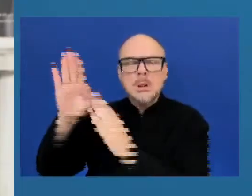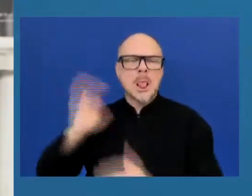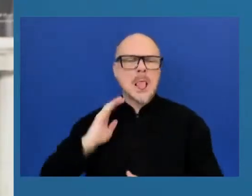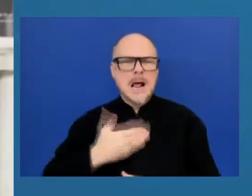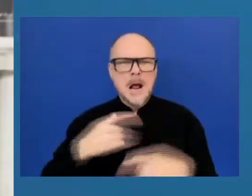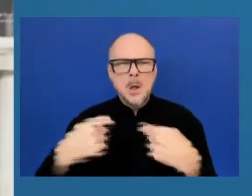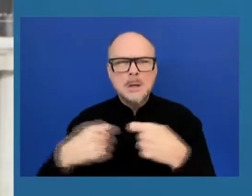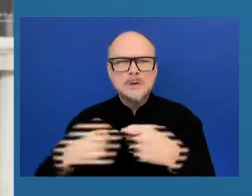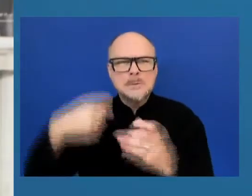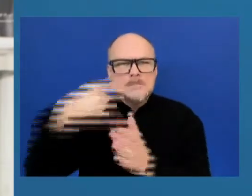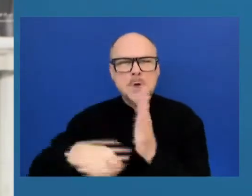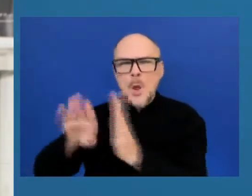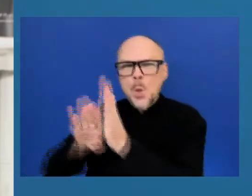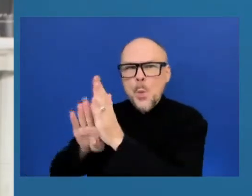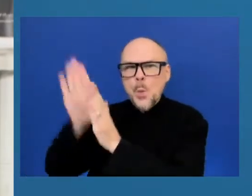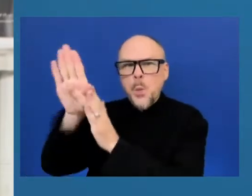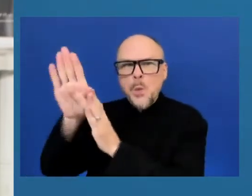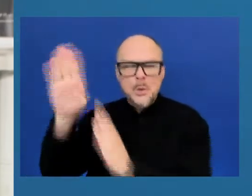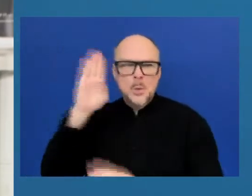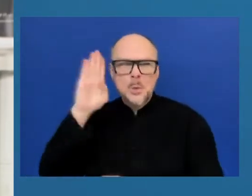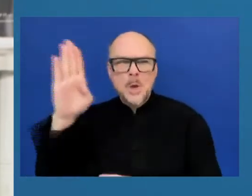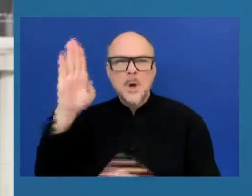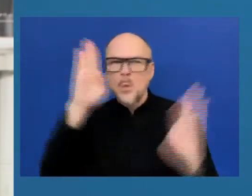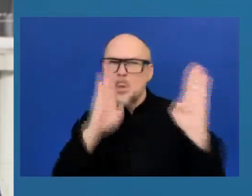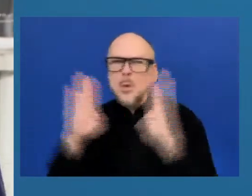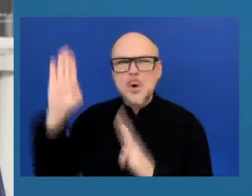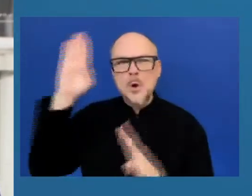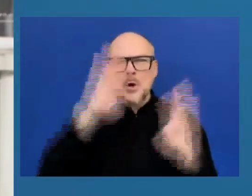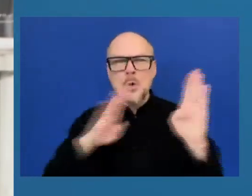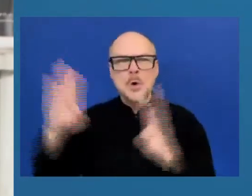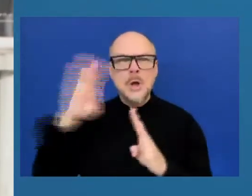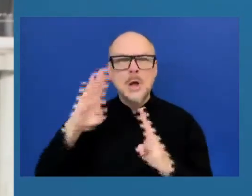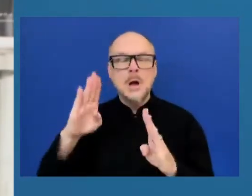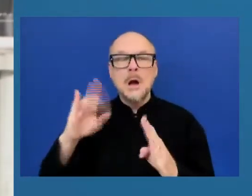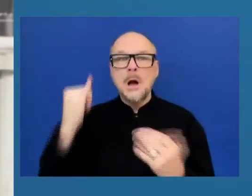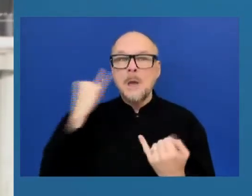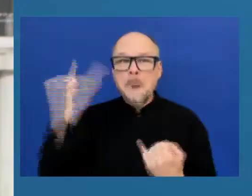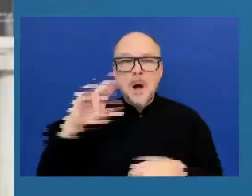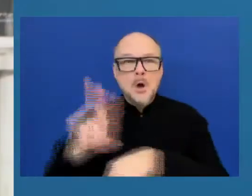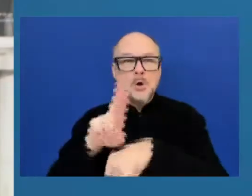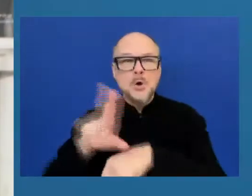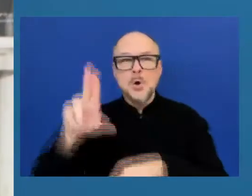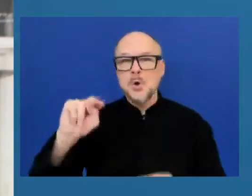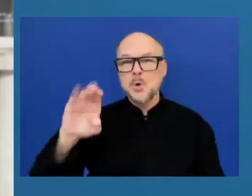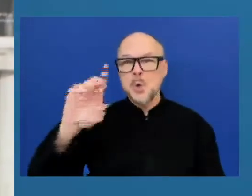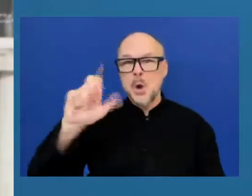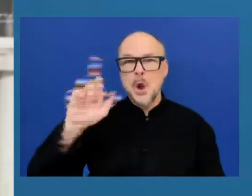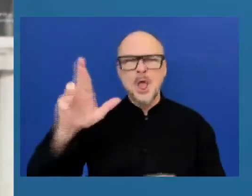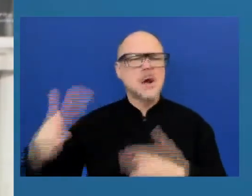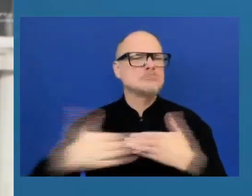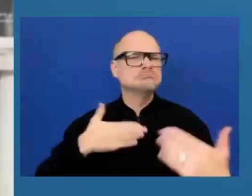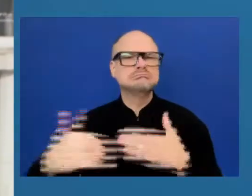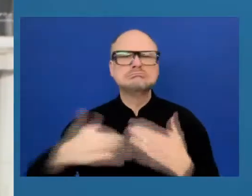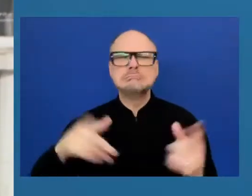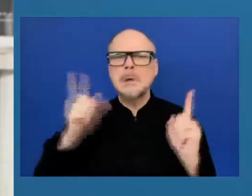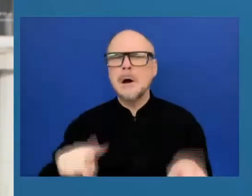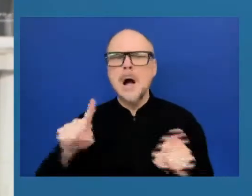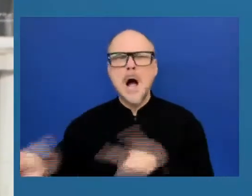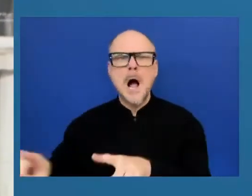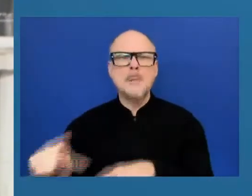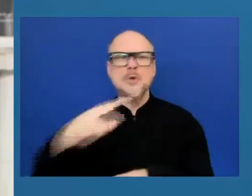pay. So no matter what happens in the Middle East or Russia or Venezuela, the cost of operating nuclear won't